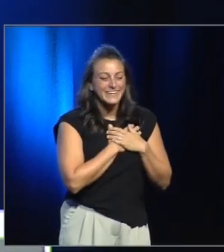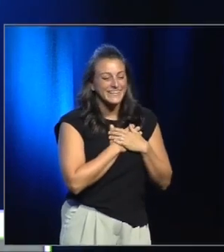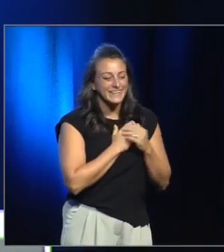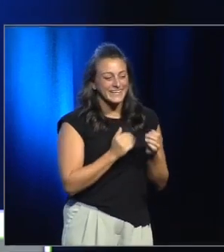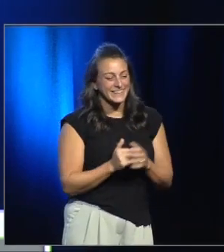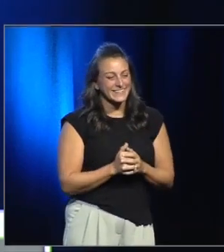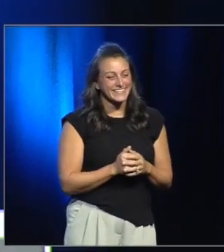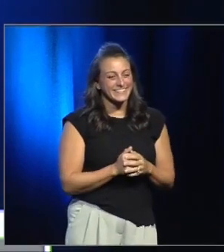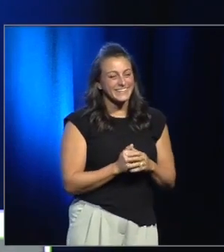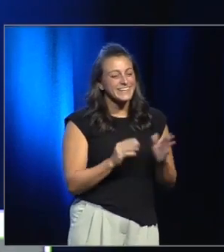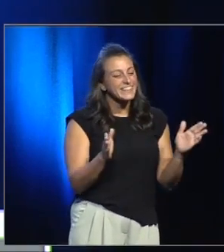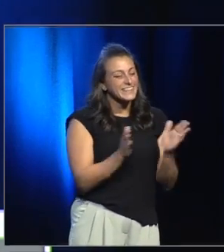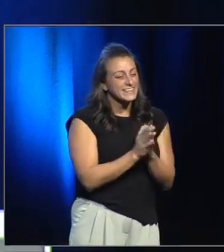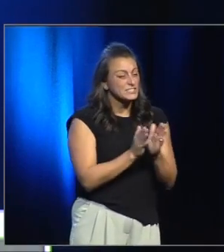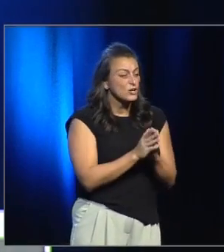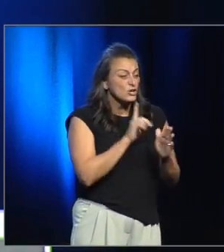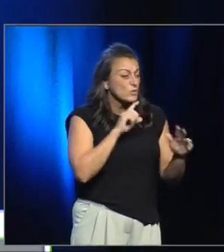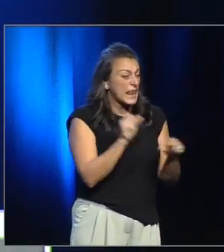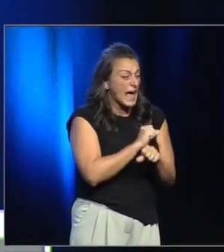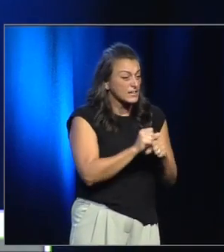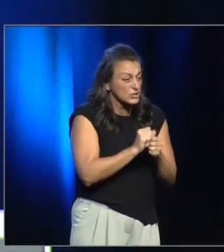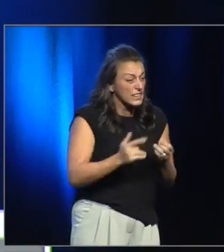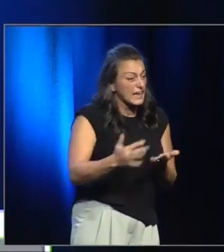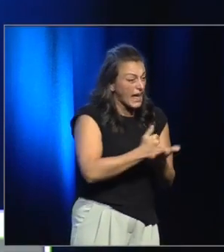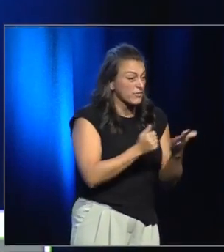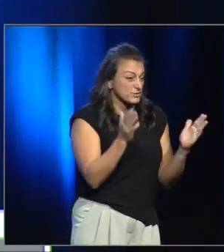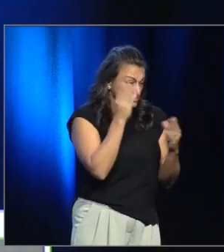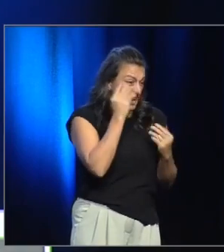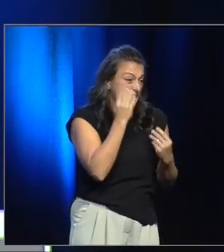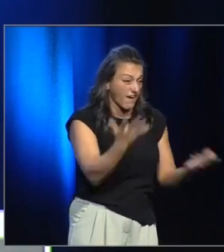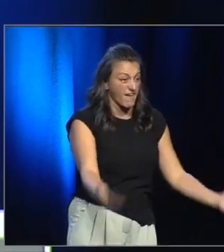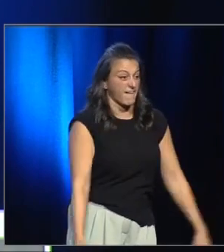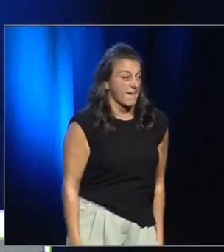you can actually collect data on seals.